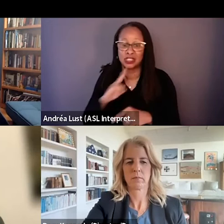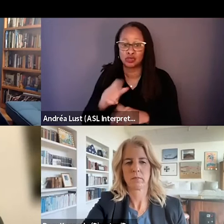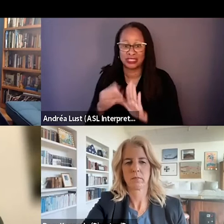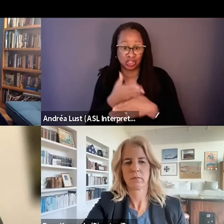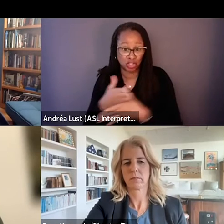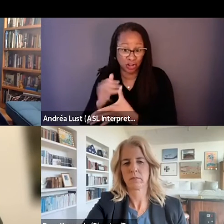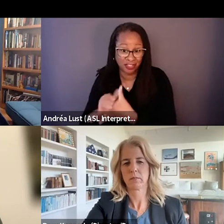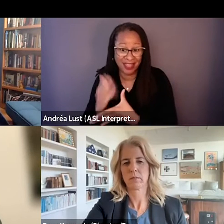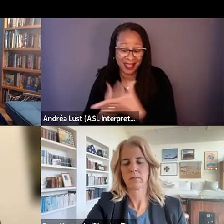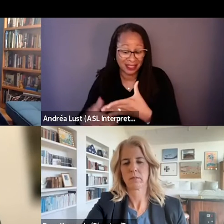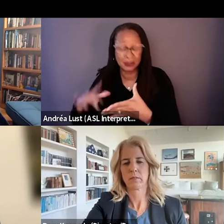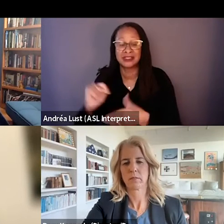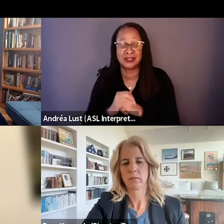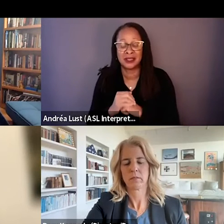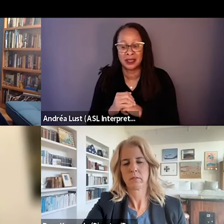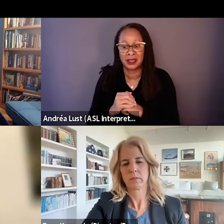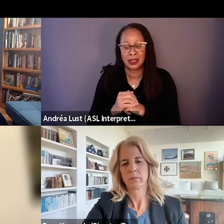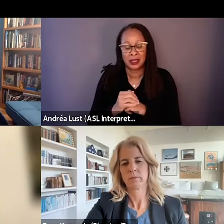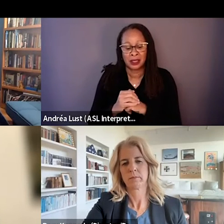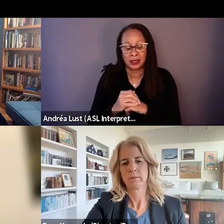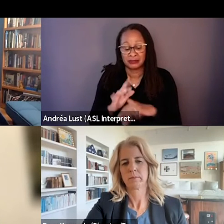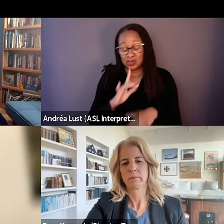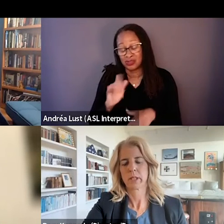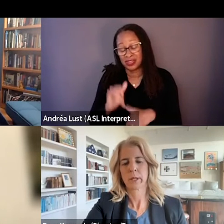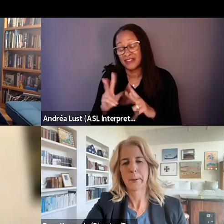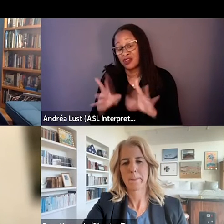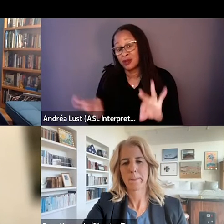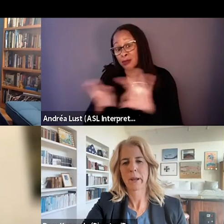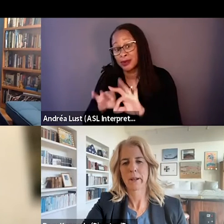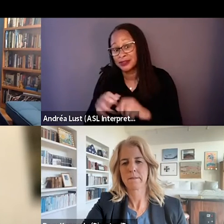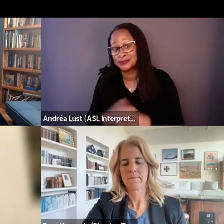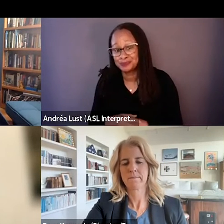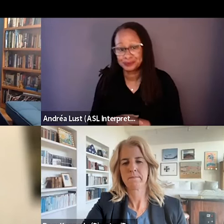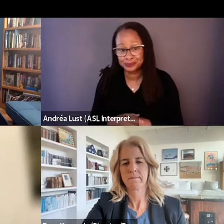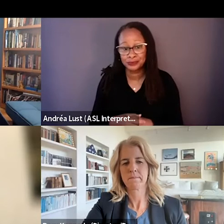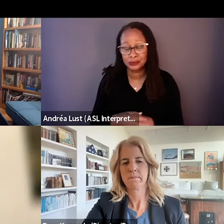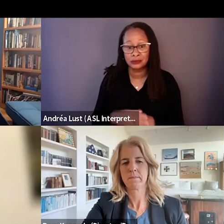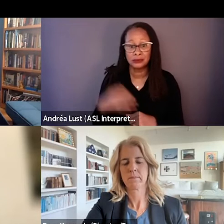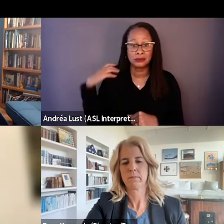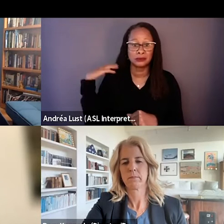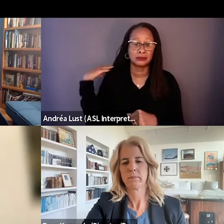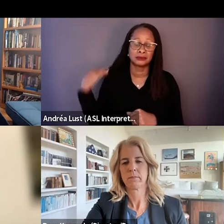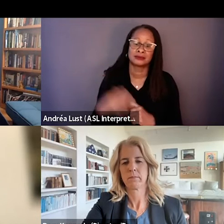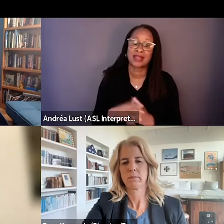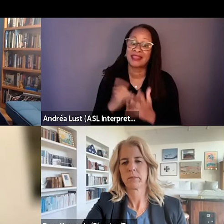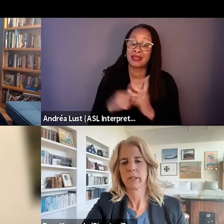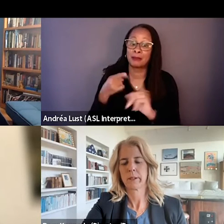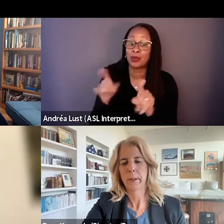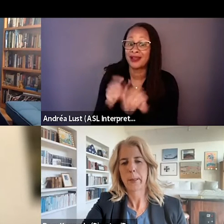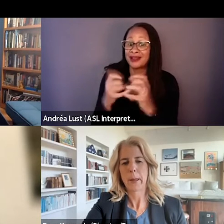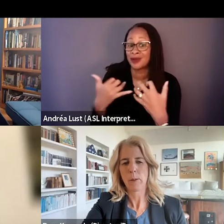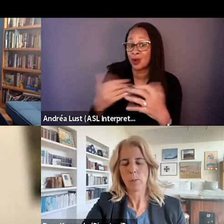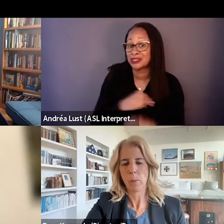share that aspect of the story was really important, I think. Cause at that point you're, you know, as an